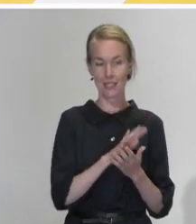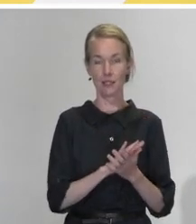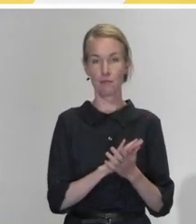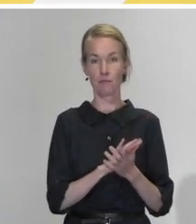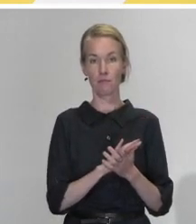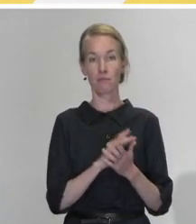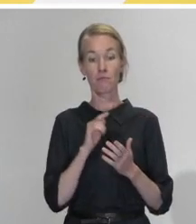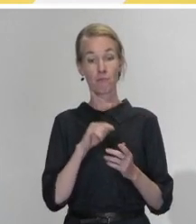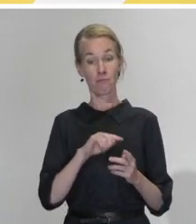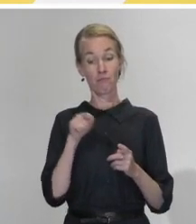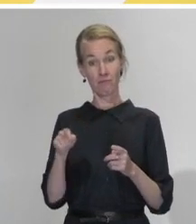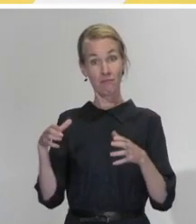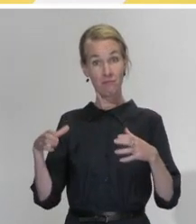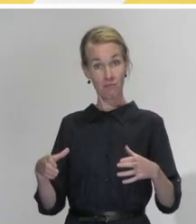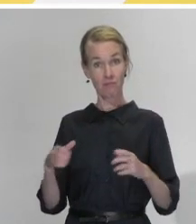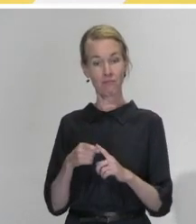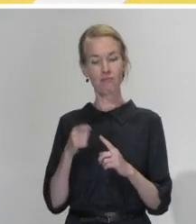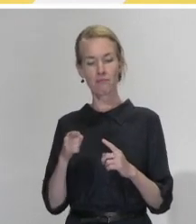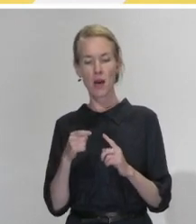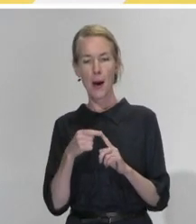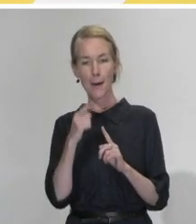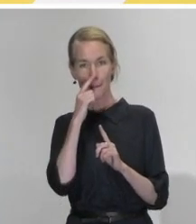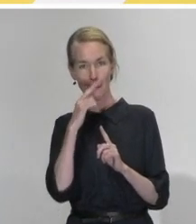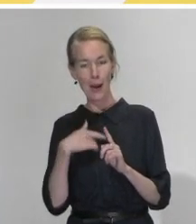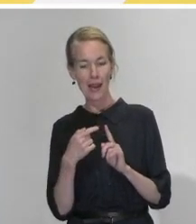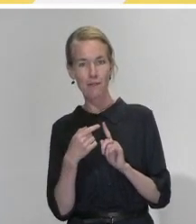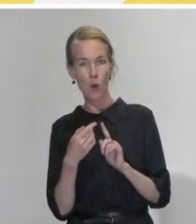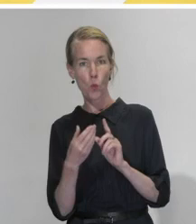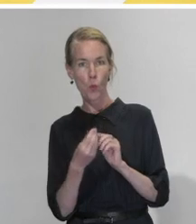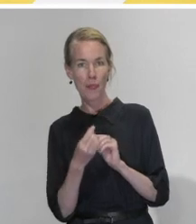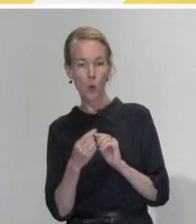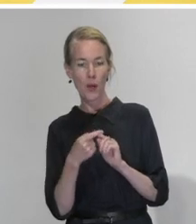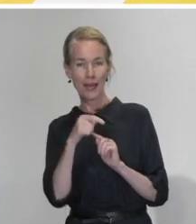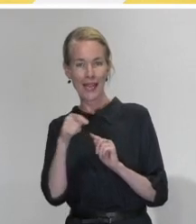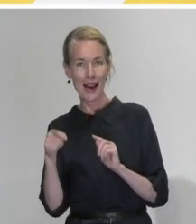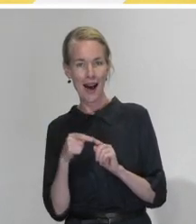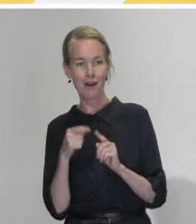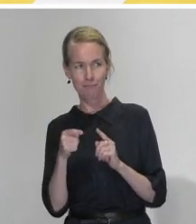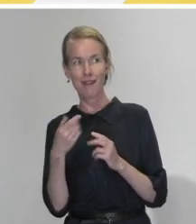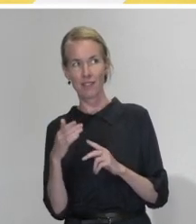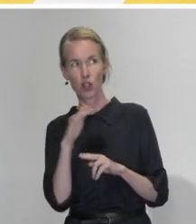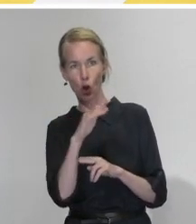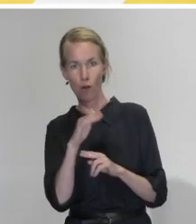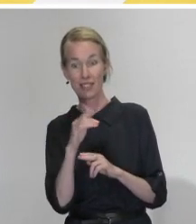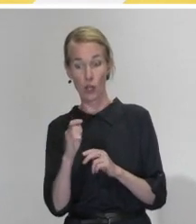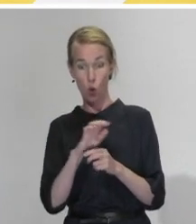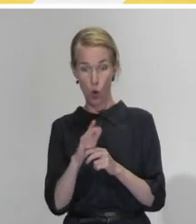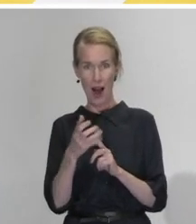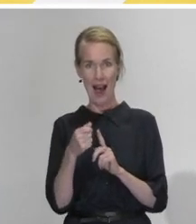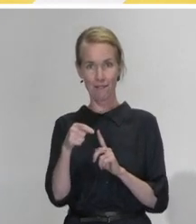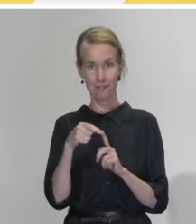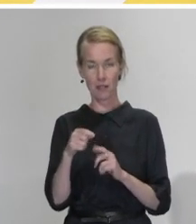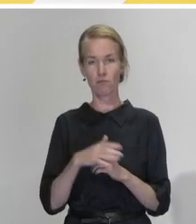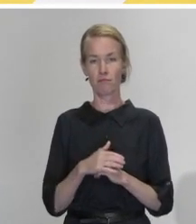cases. So far, we have confirmed community transmission in just 1% of cases, but there is that 17%